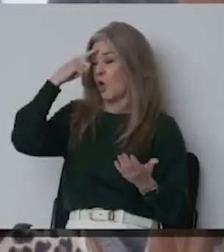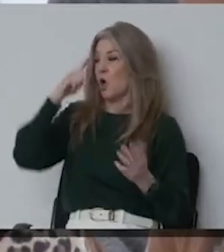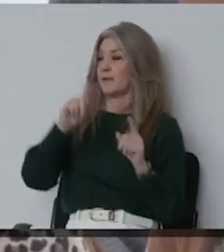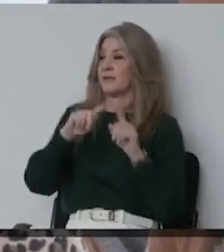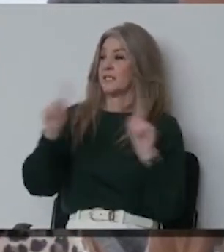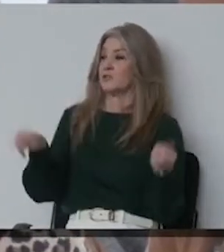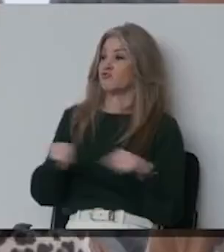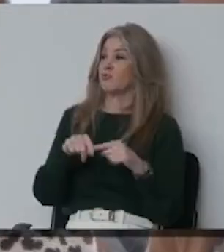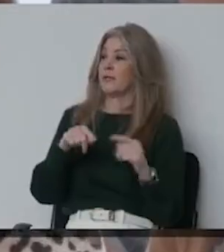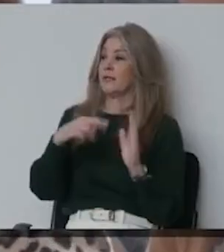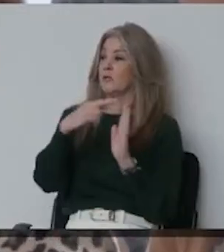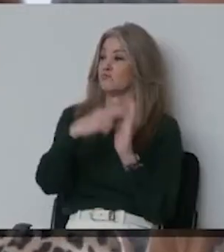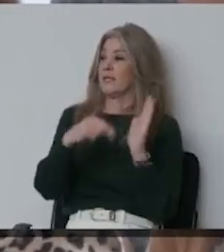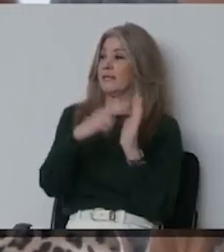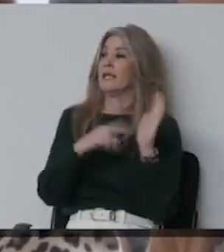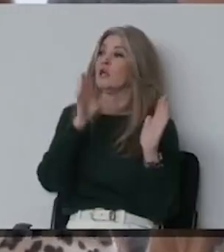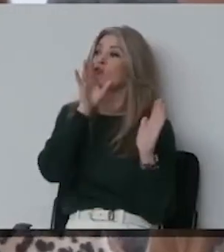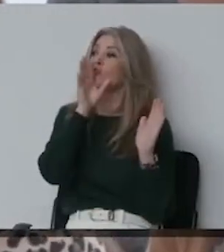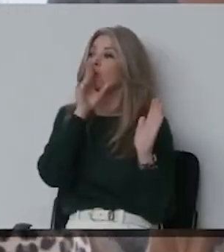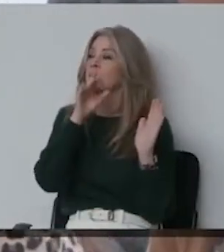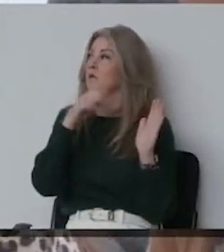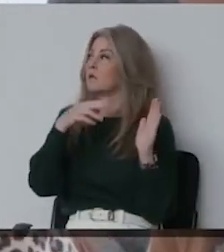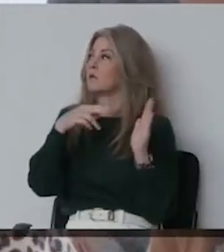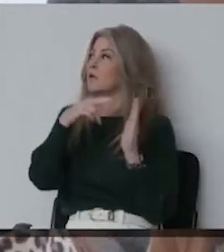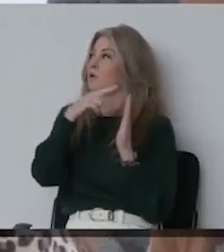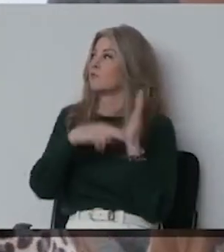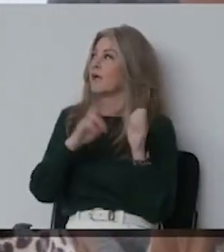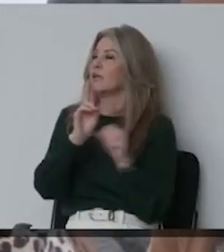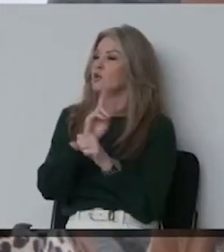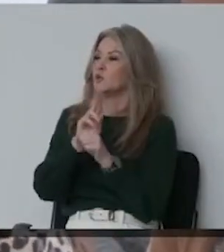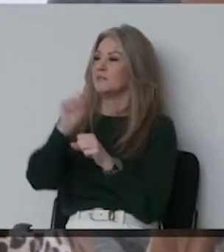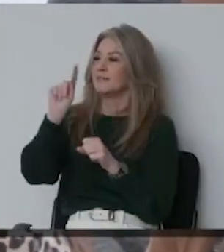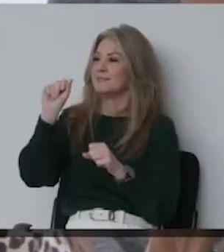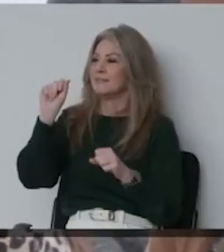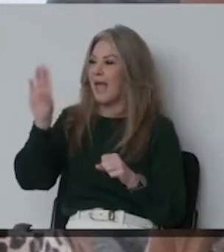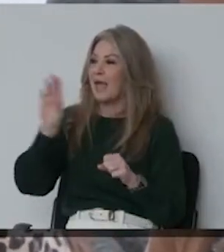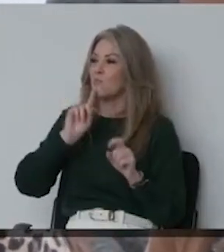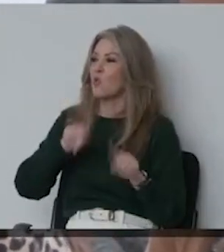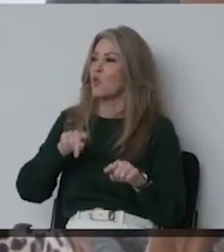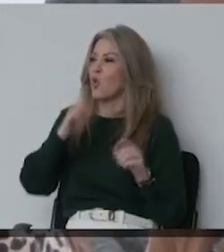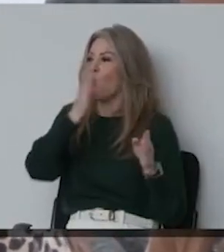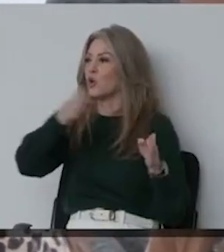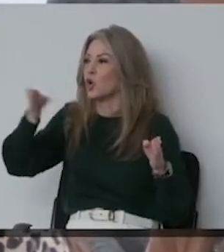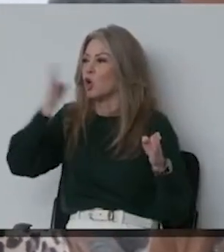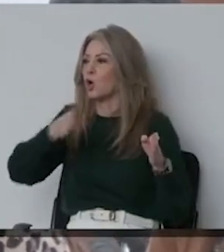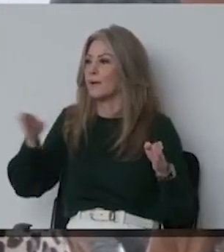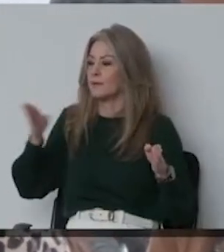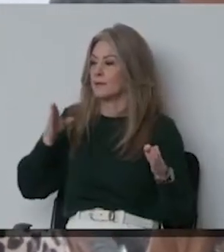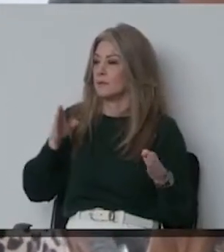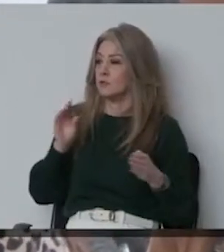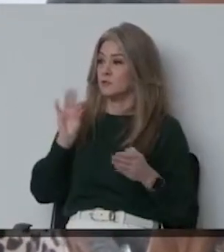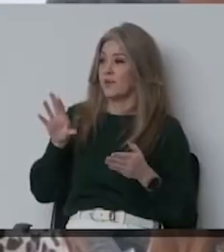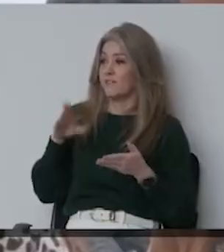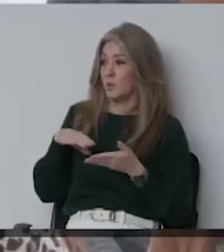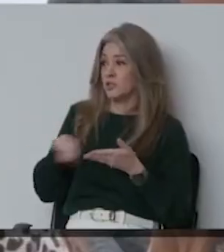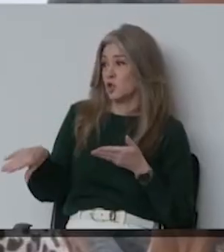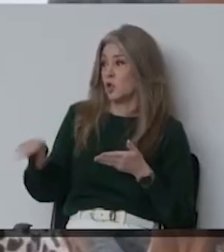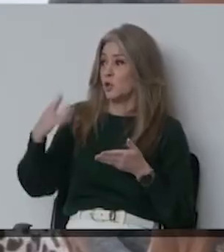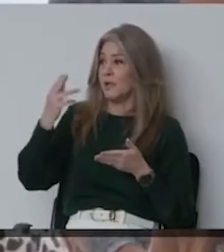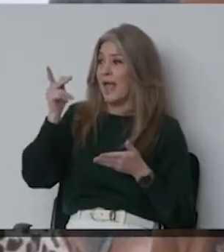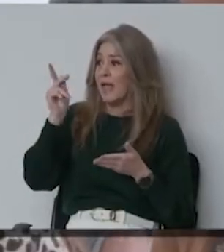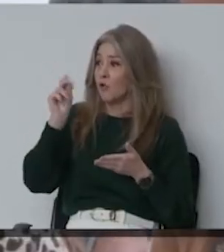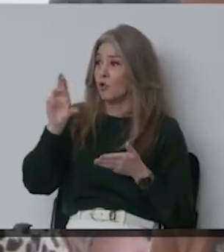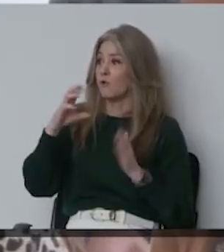screen reader read using the tab order. And so if you exclude your headers and your